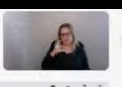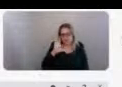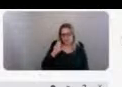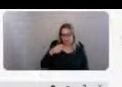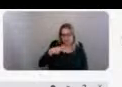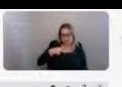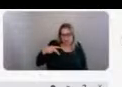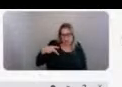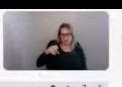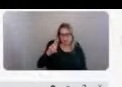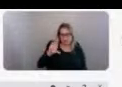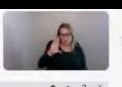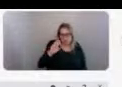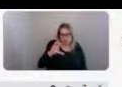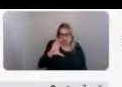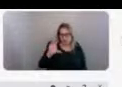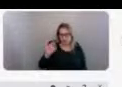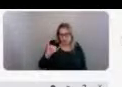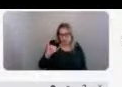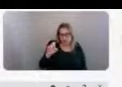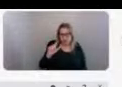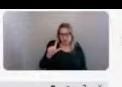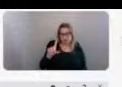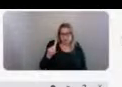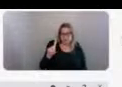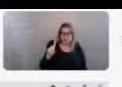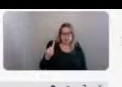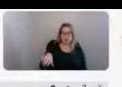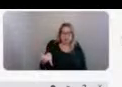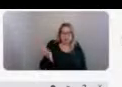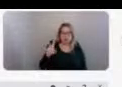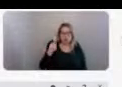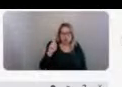corridor in lda that kearney